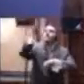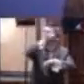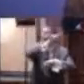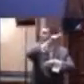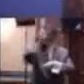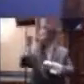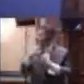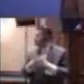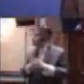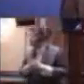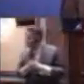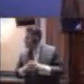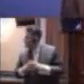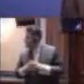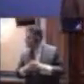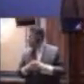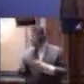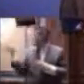received one question,